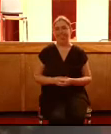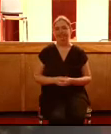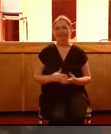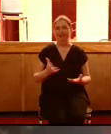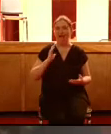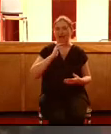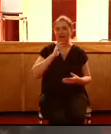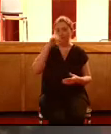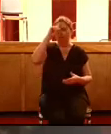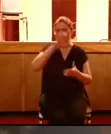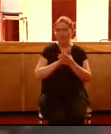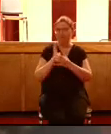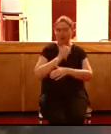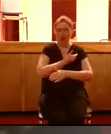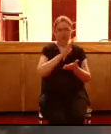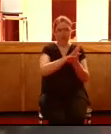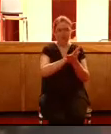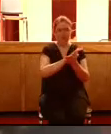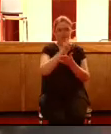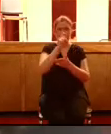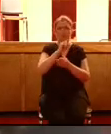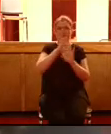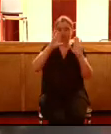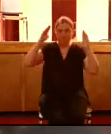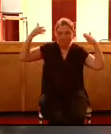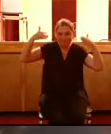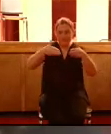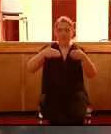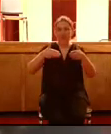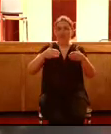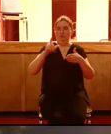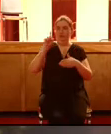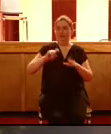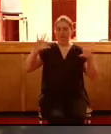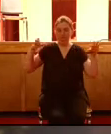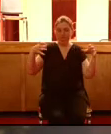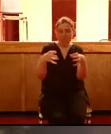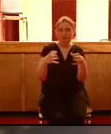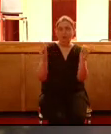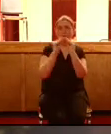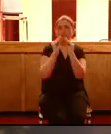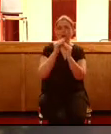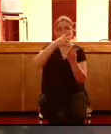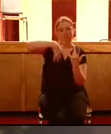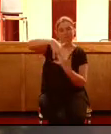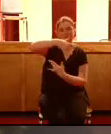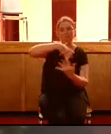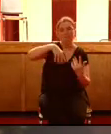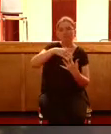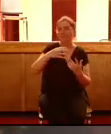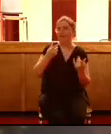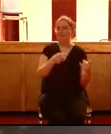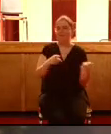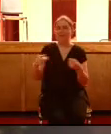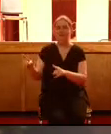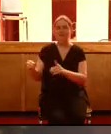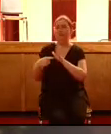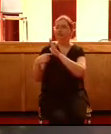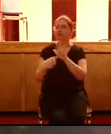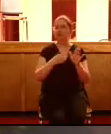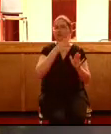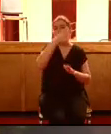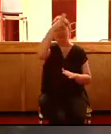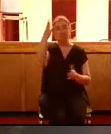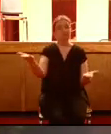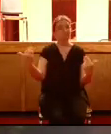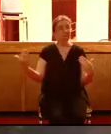community, where we can come together and have more events, more social things that go on, things that show the parents,